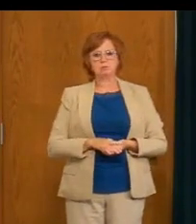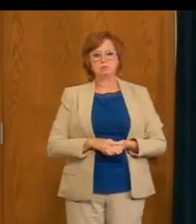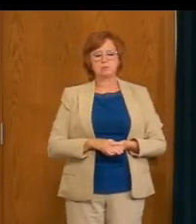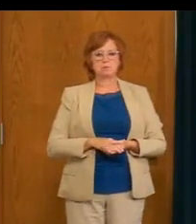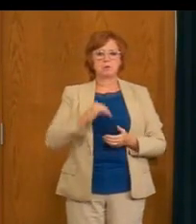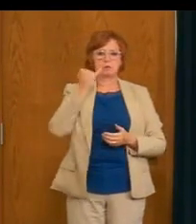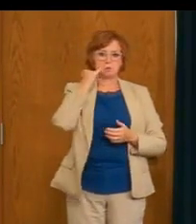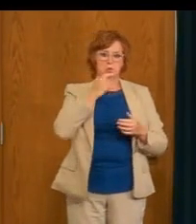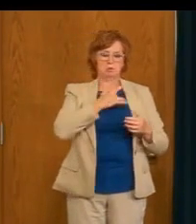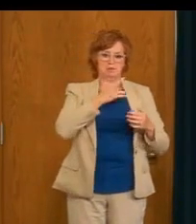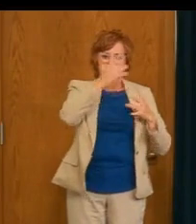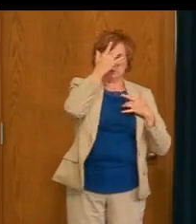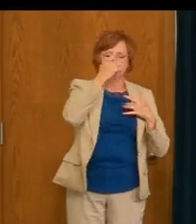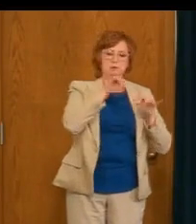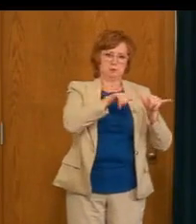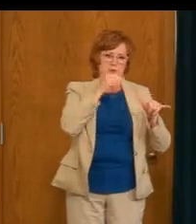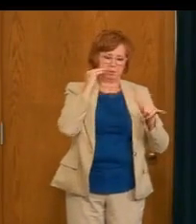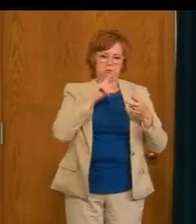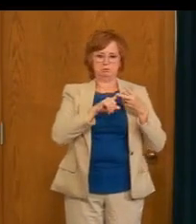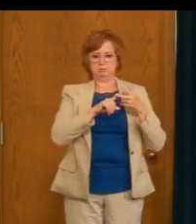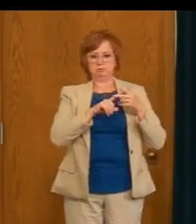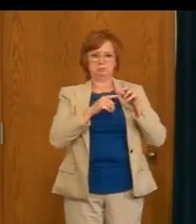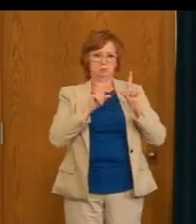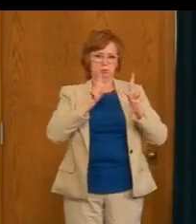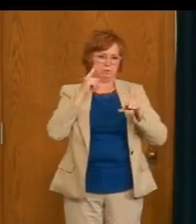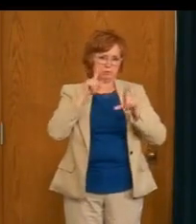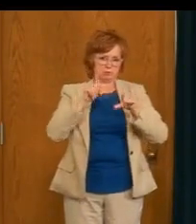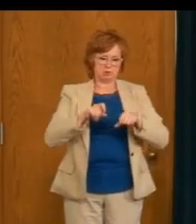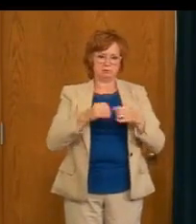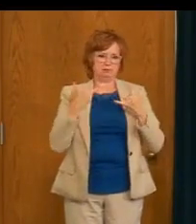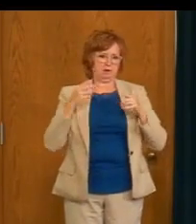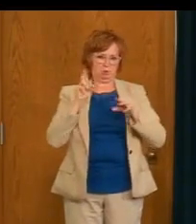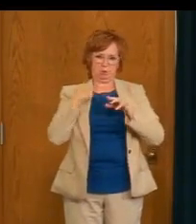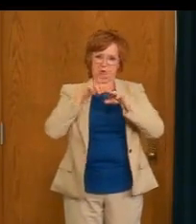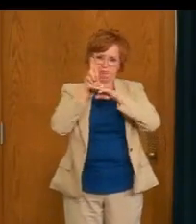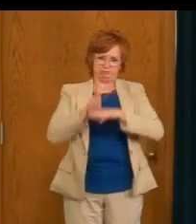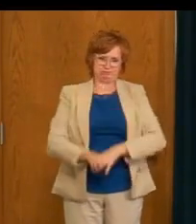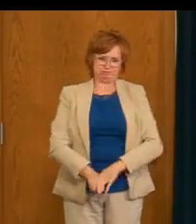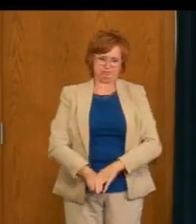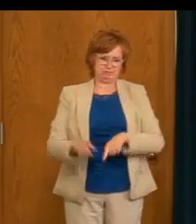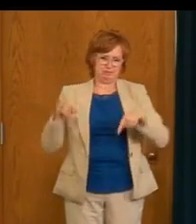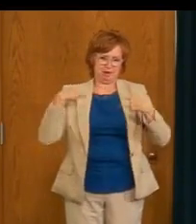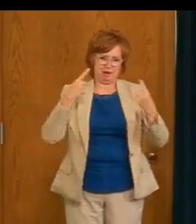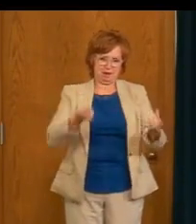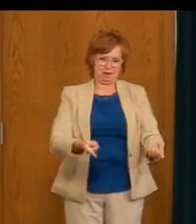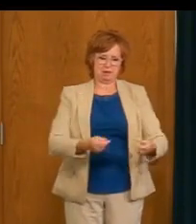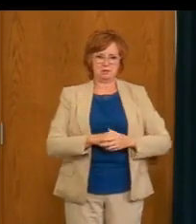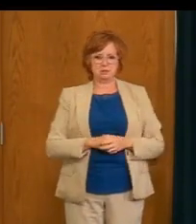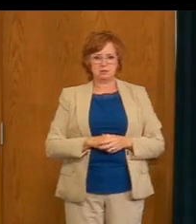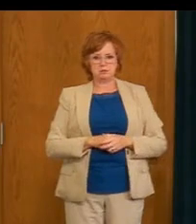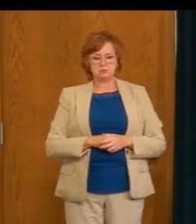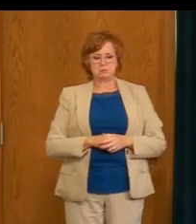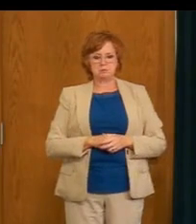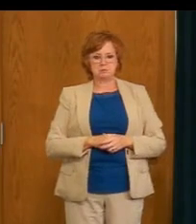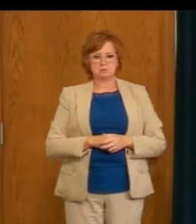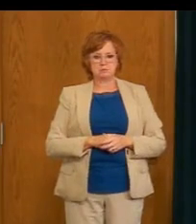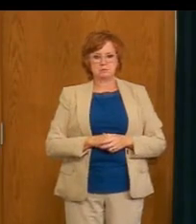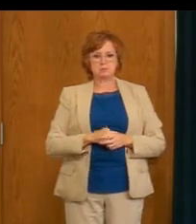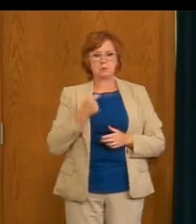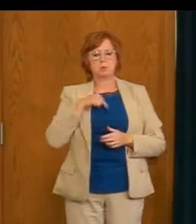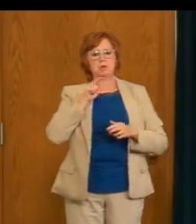or contact. And these simple measures that should be second nature to us will, even as we reopen, hopefully keep our